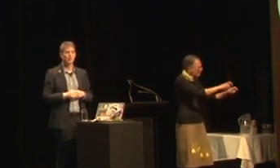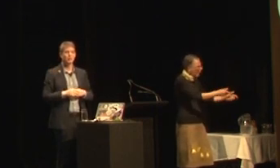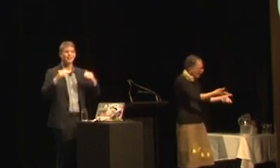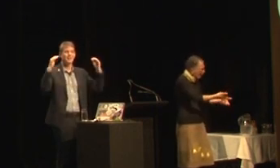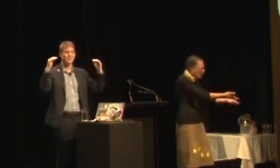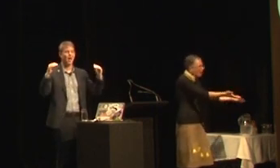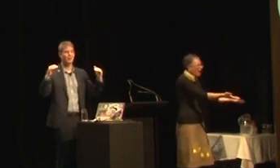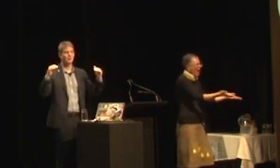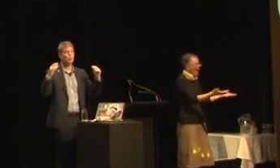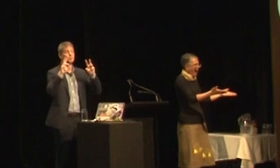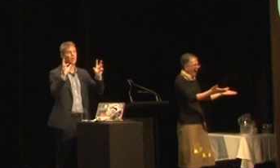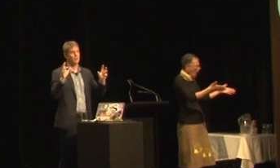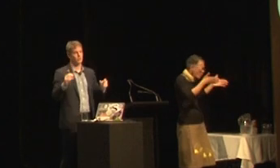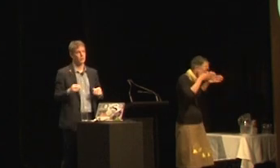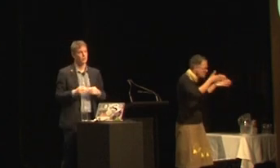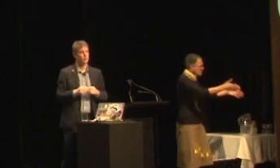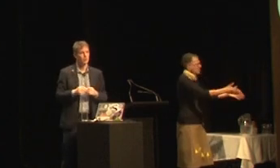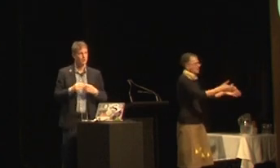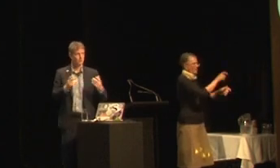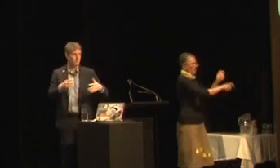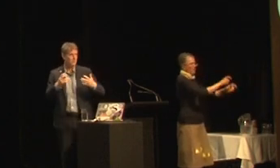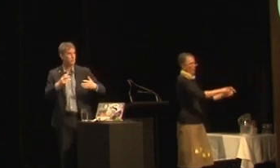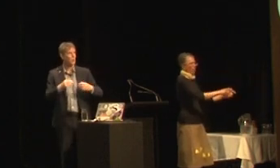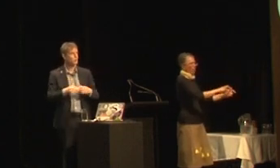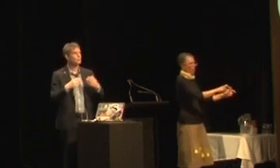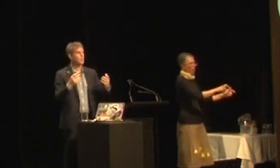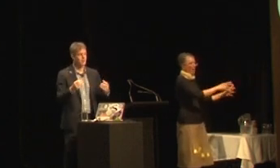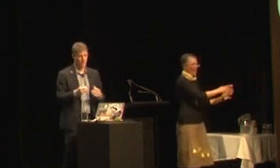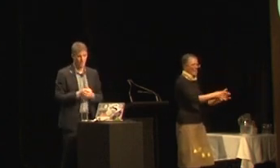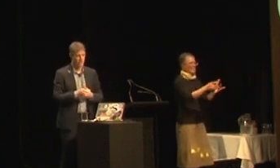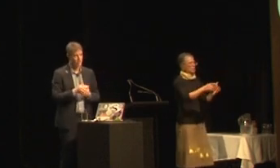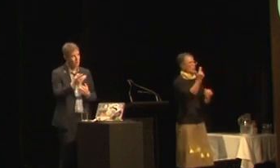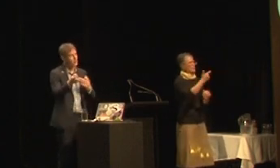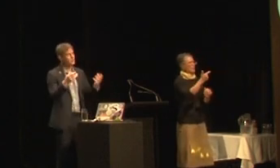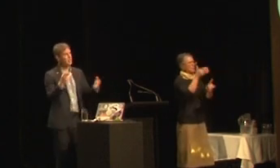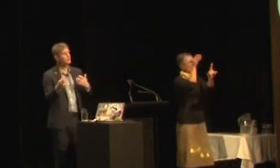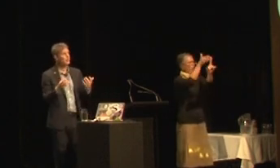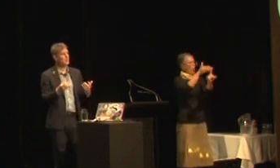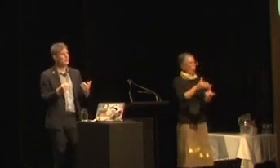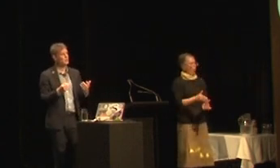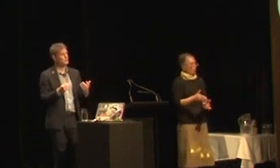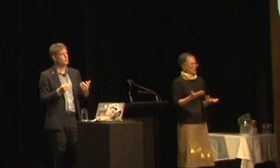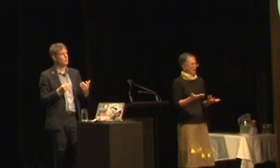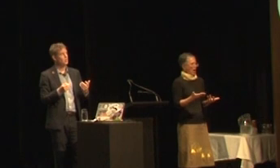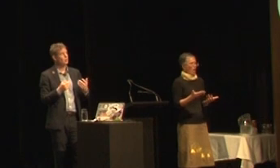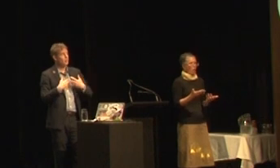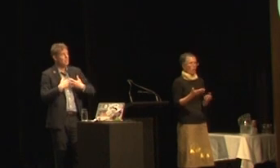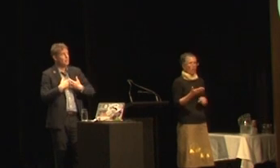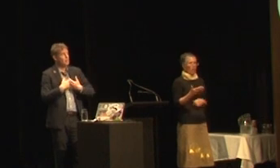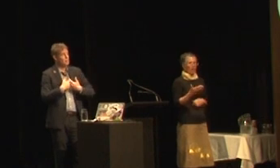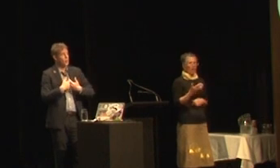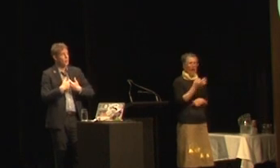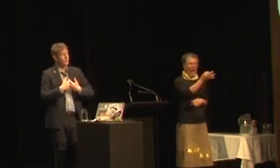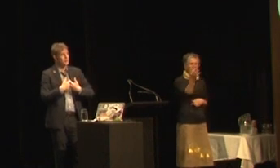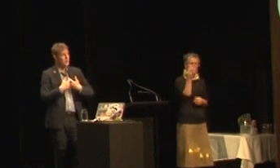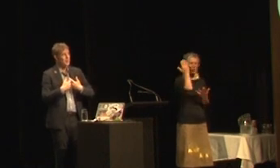all. Bring it down to eye level. Humanize these goals, humanize the conversation. And part of that exercise I had you do with thinking